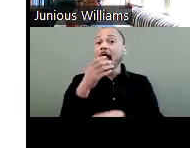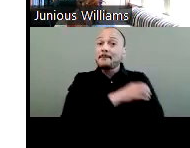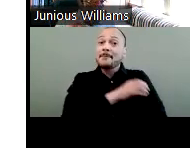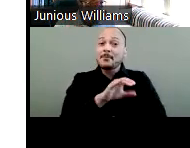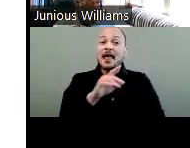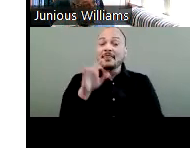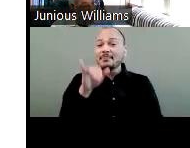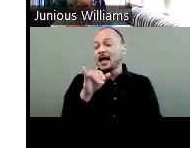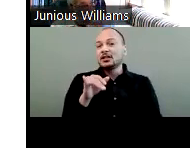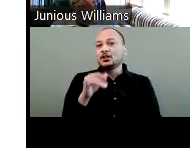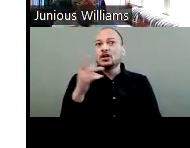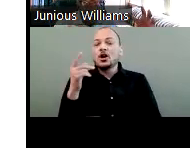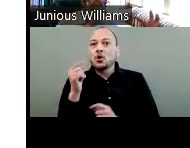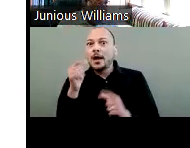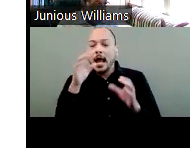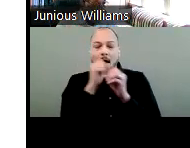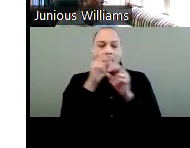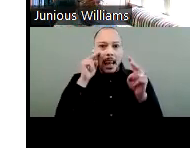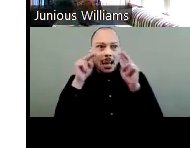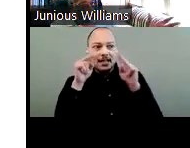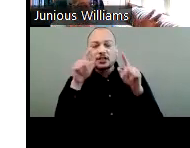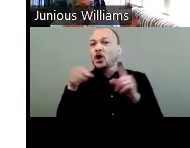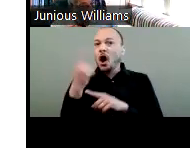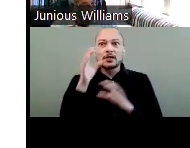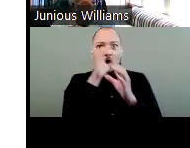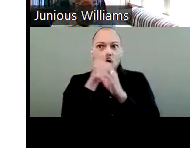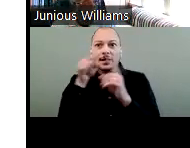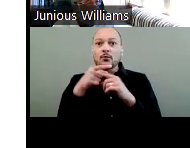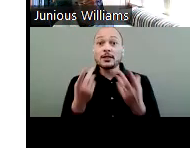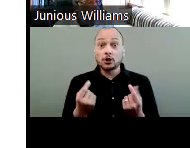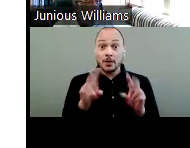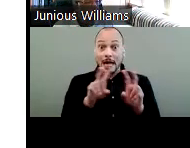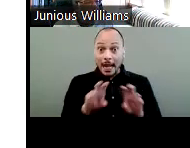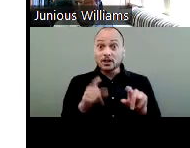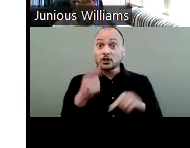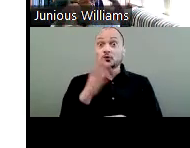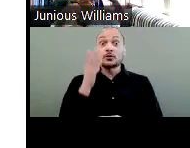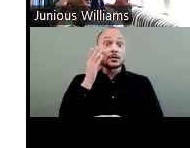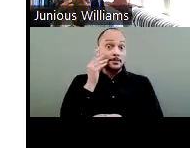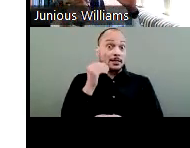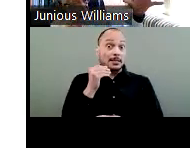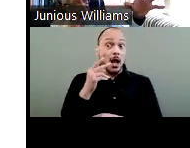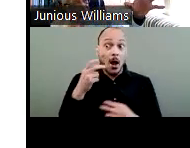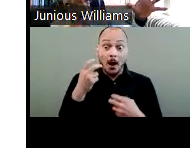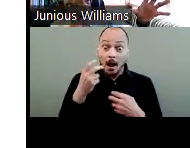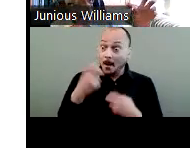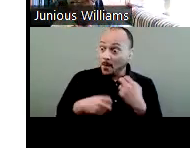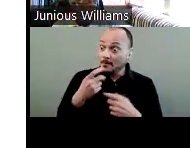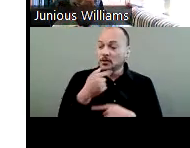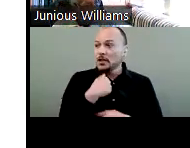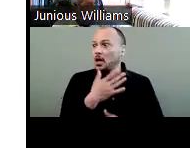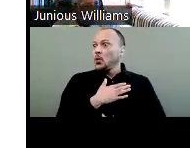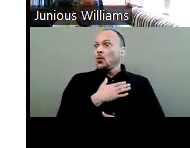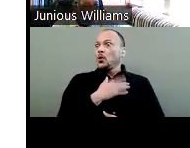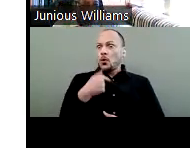you're always looking when you're doing this analysis. You typically will run into a problem where you say, oh my goodness, we got